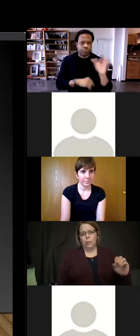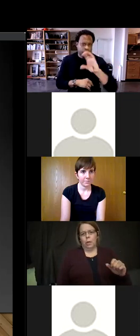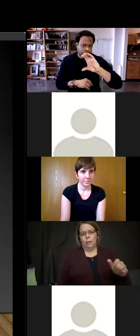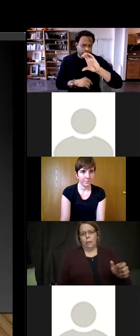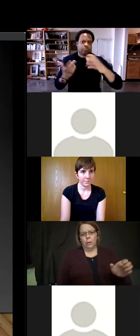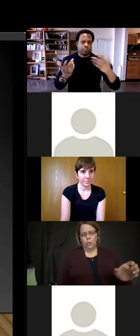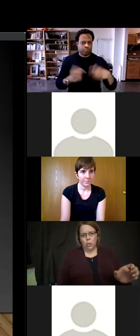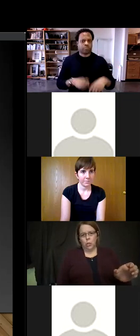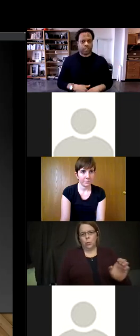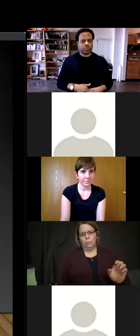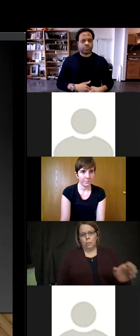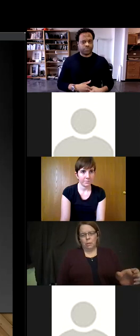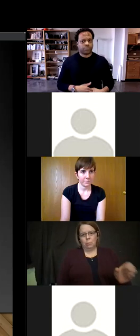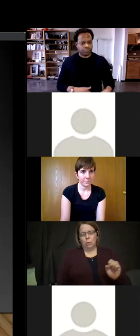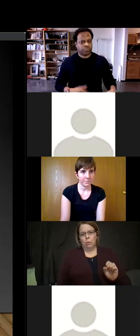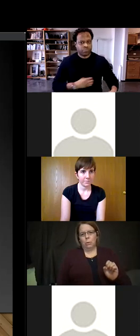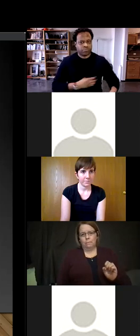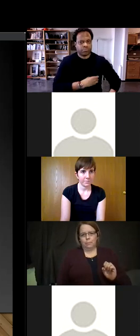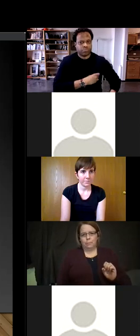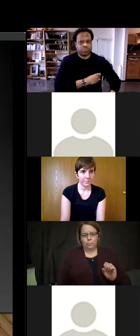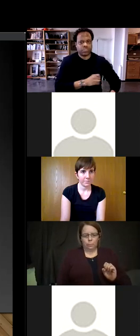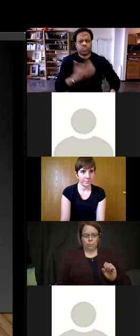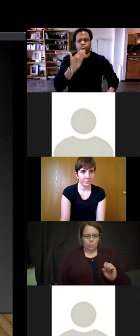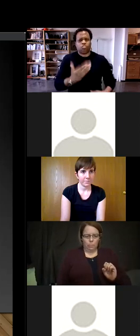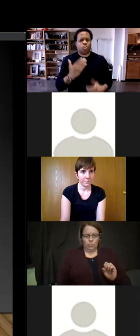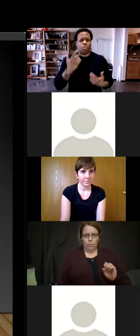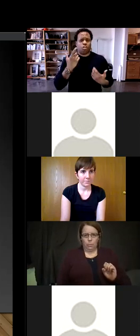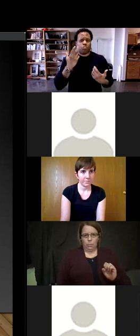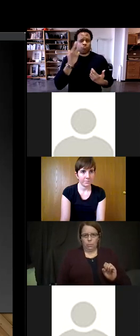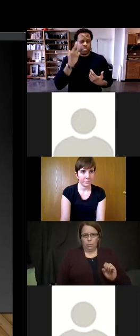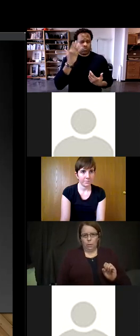it, and that way you can just show them to people.